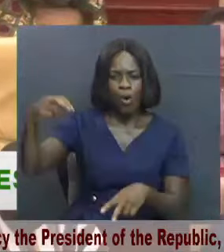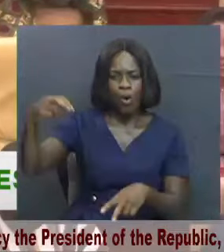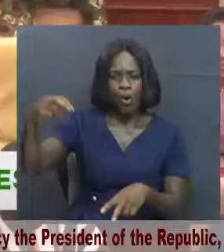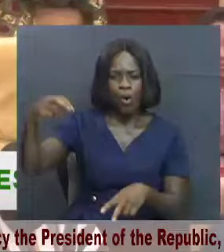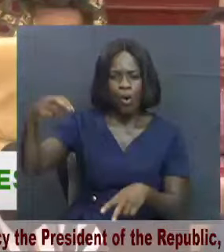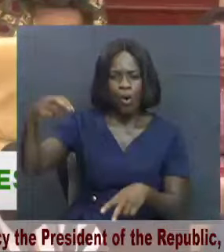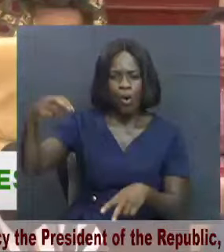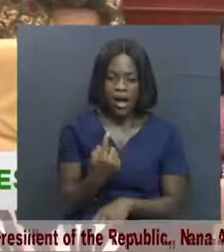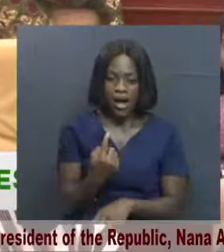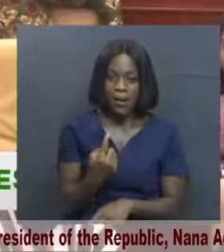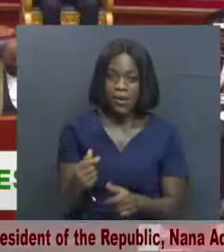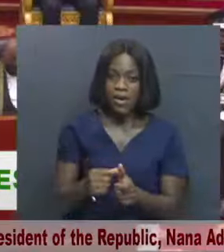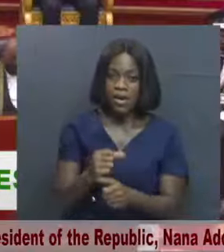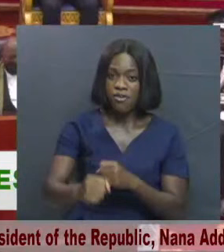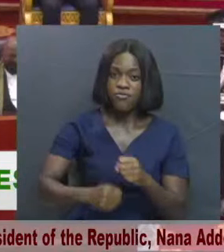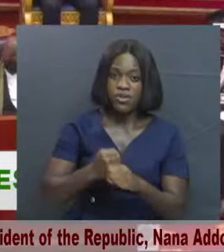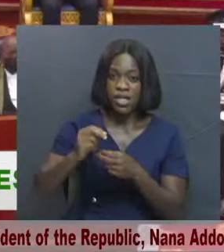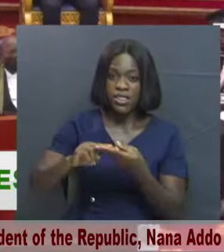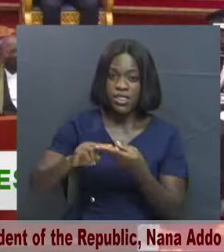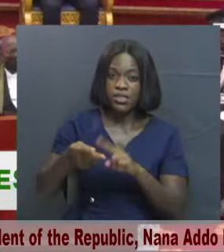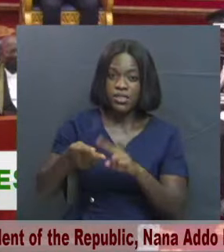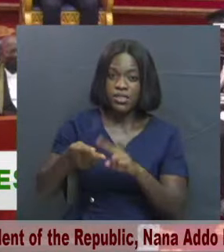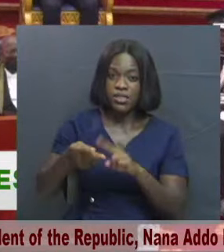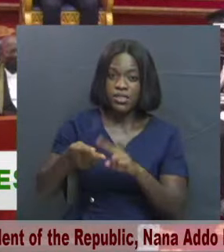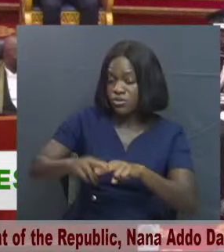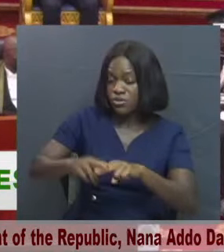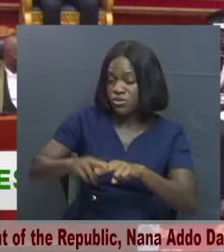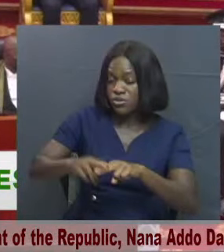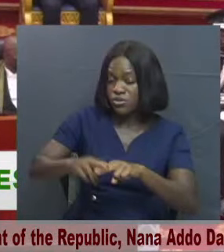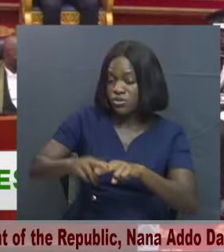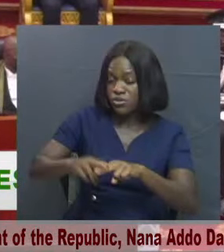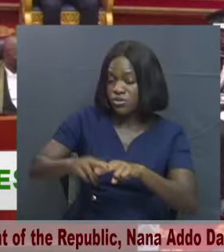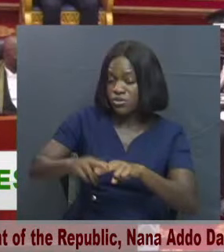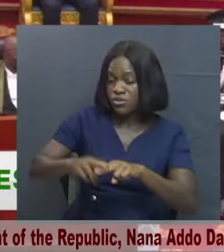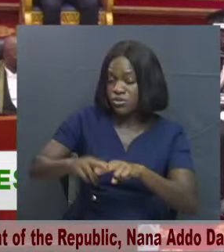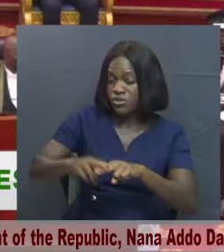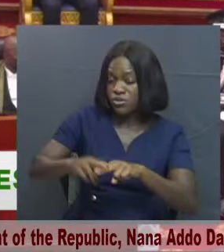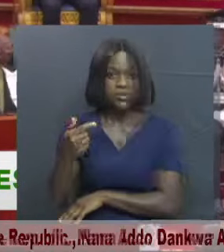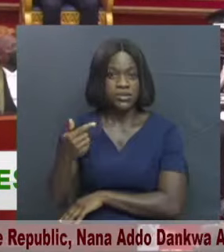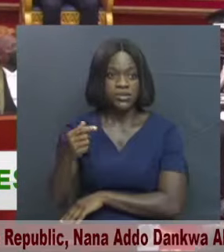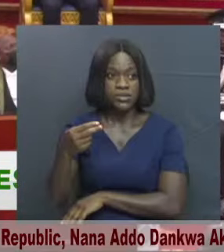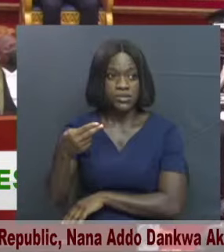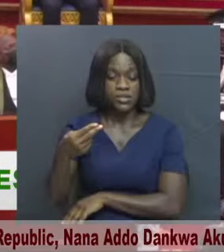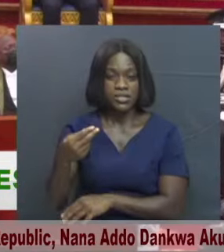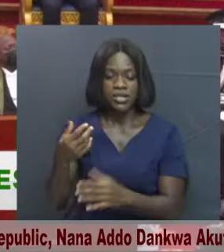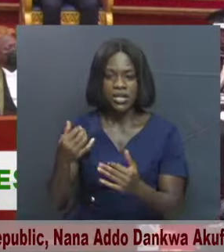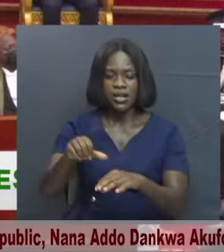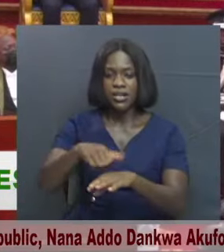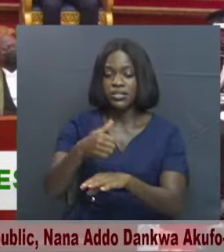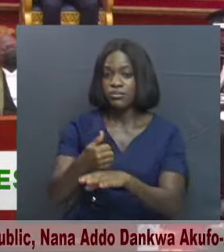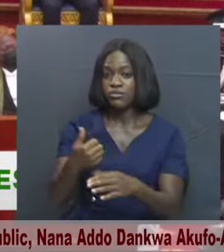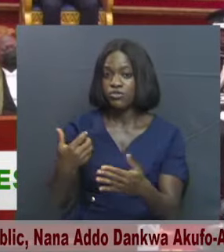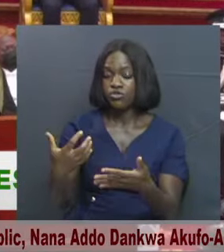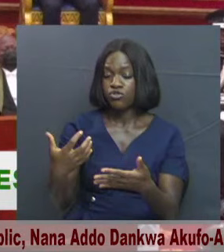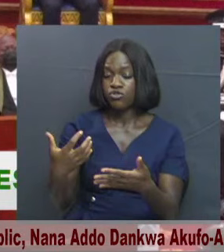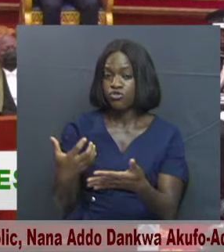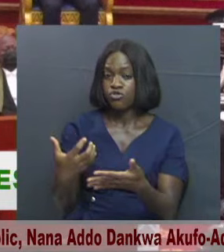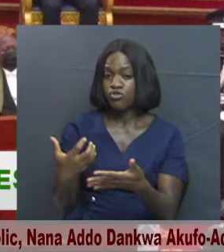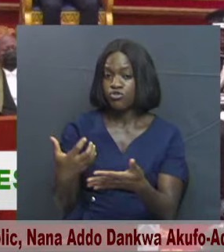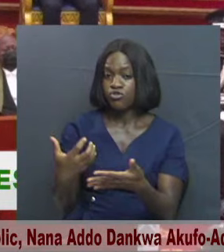increasing every year December in GH is now an established increasingly attractive